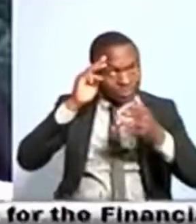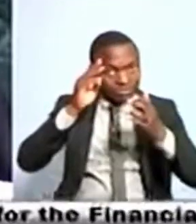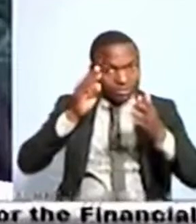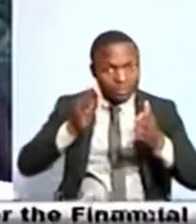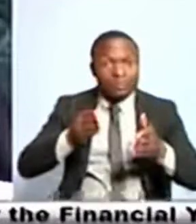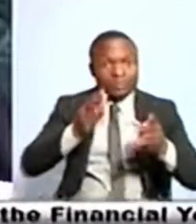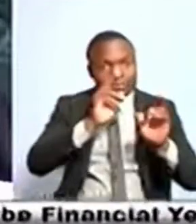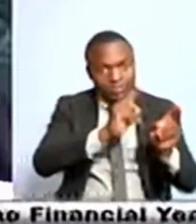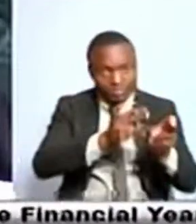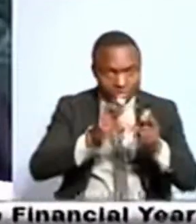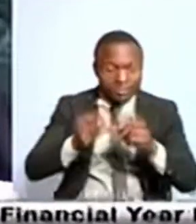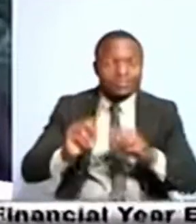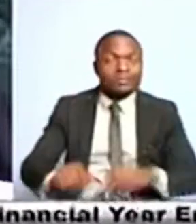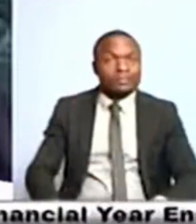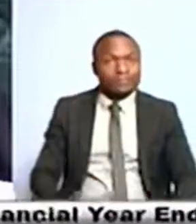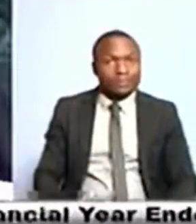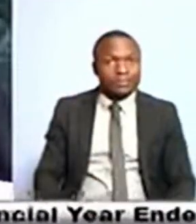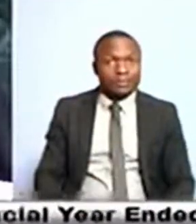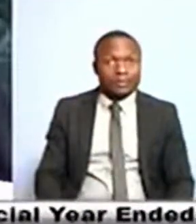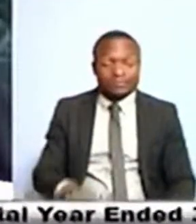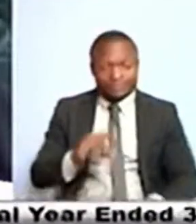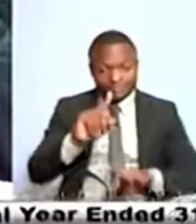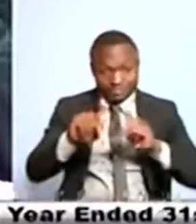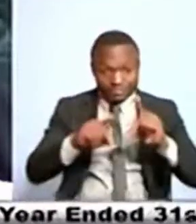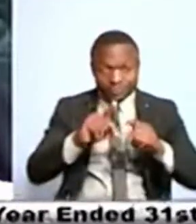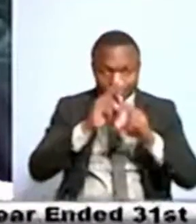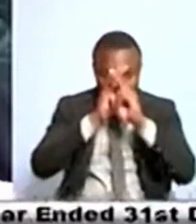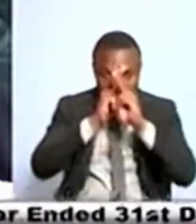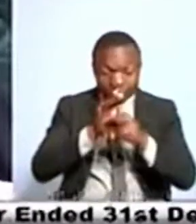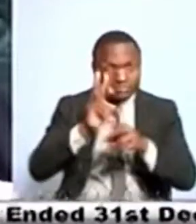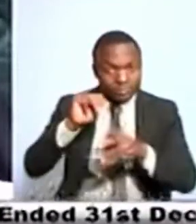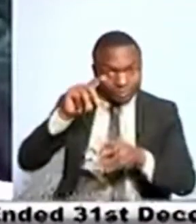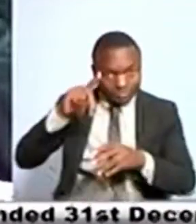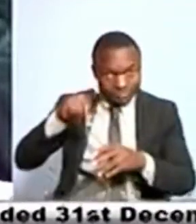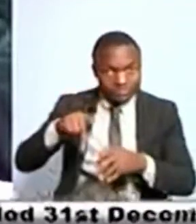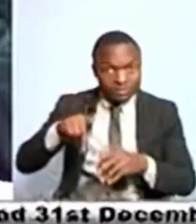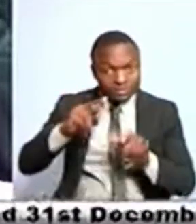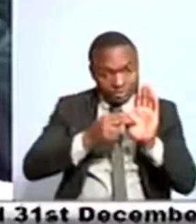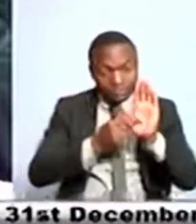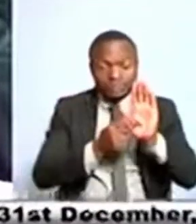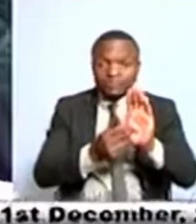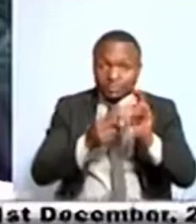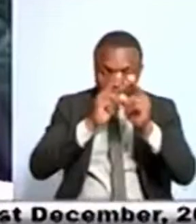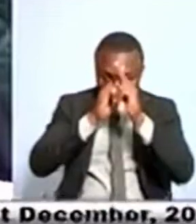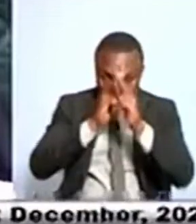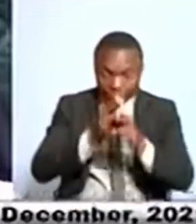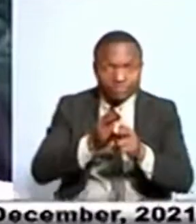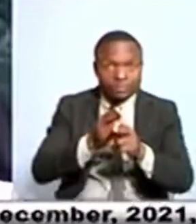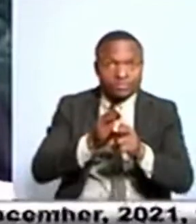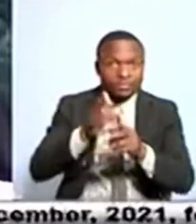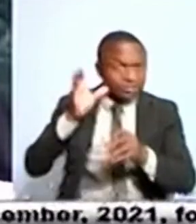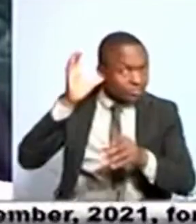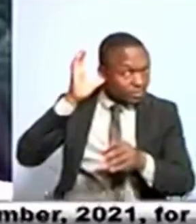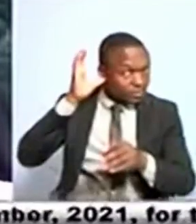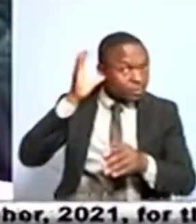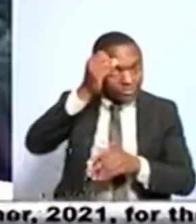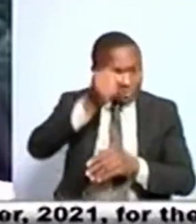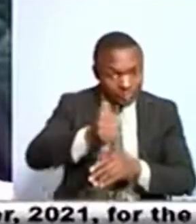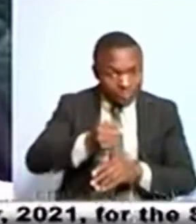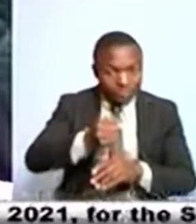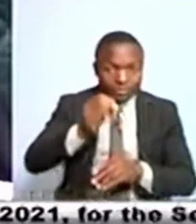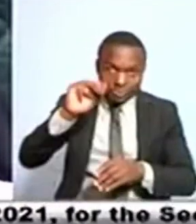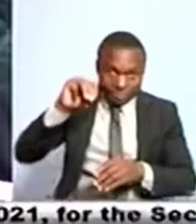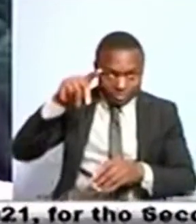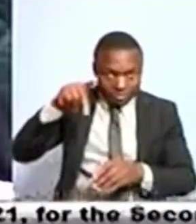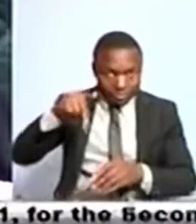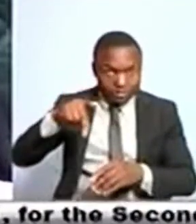respond. So the honorable members that have indicated, the honorable member for Chama South, honorable